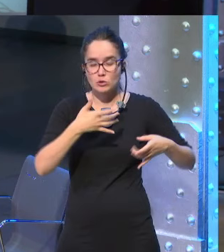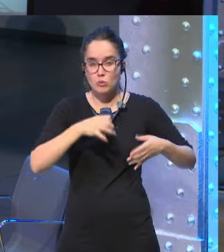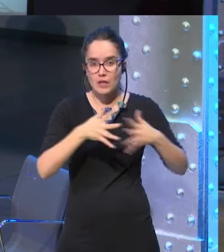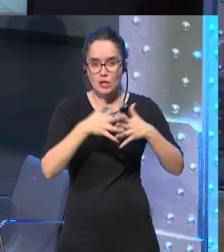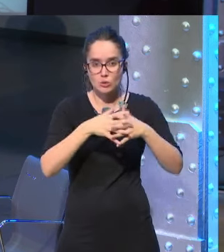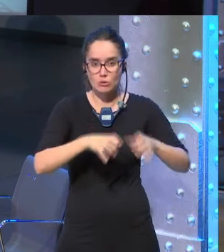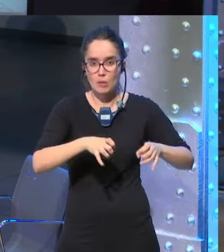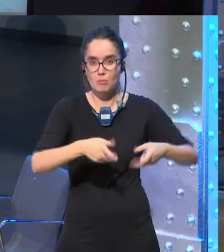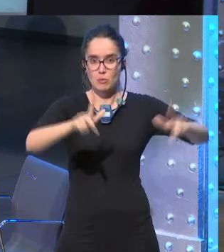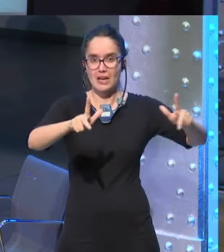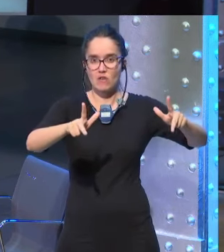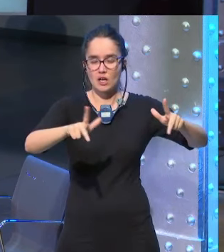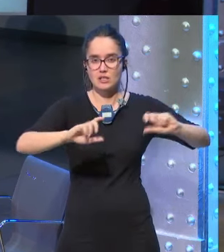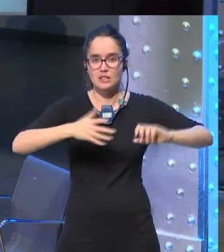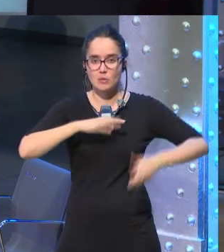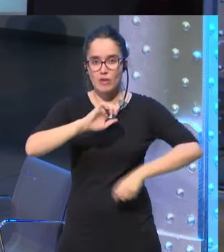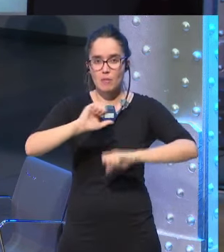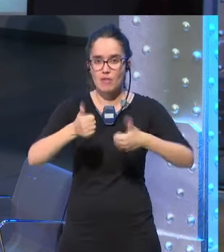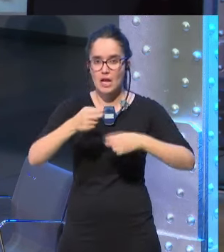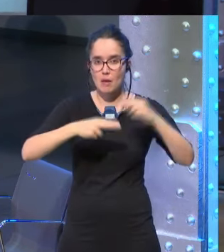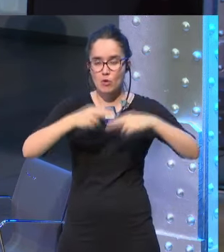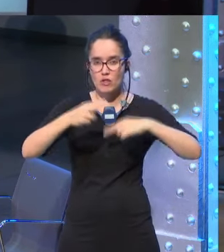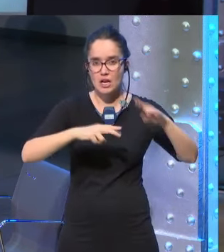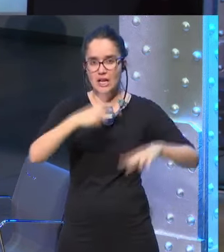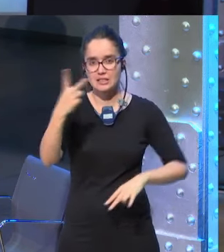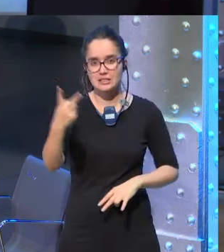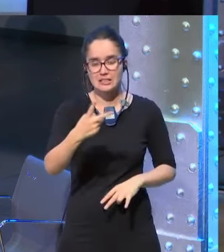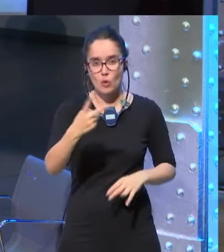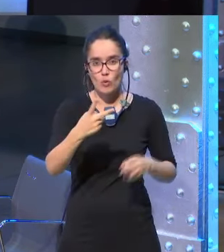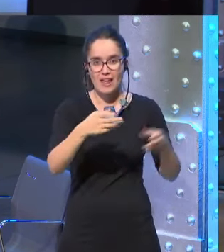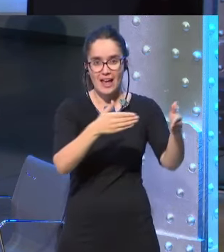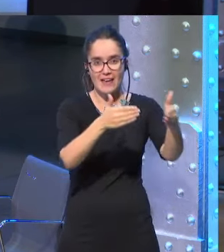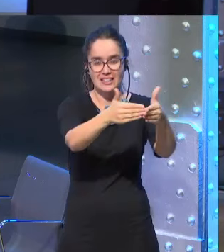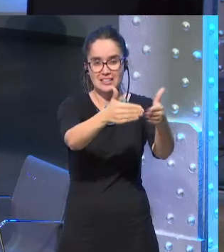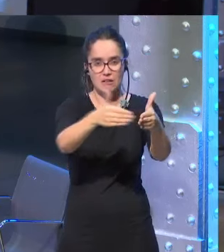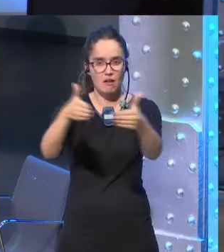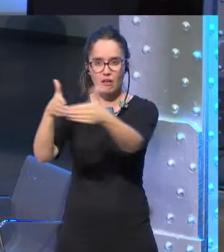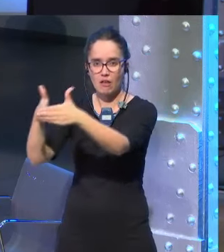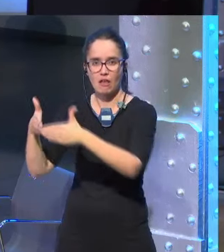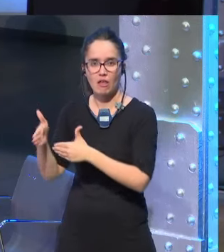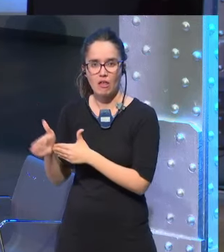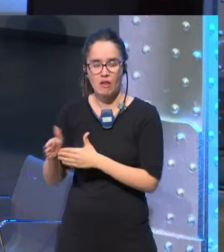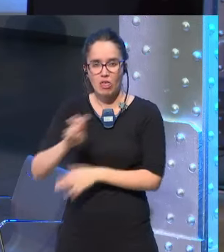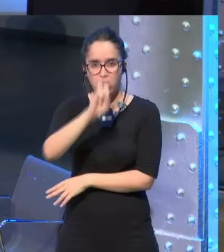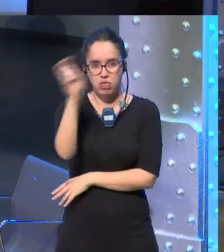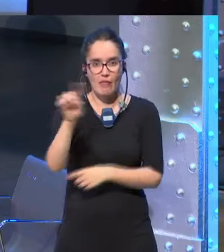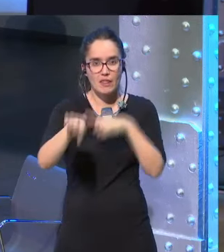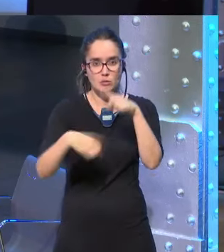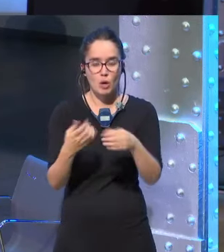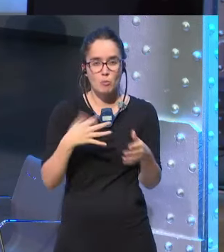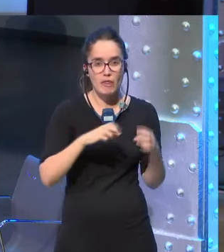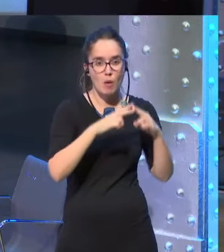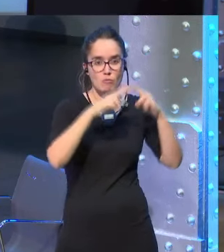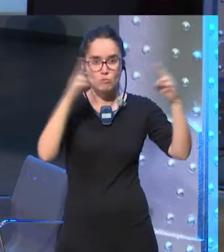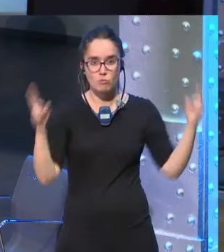and you can start assembling second corner and so forth. You can then bridge between these elements. So you need to